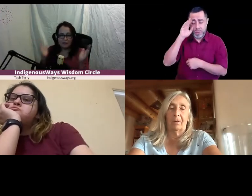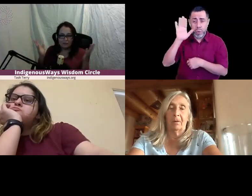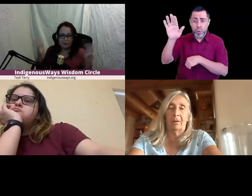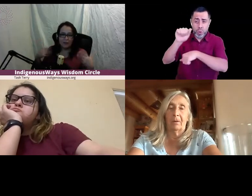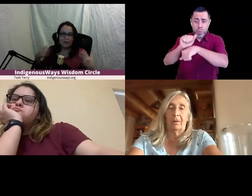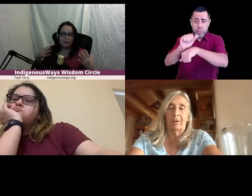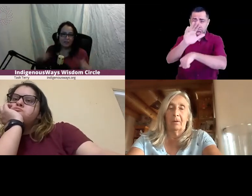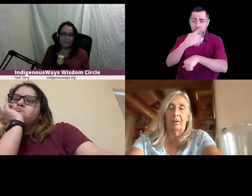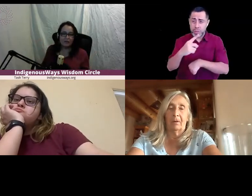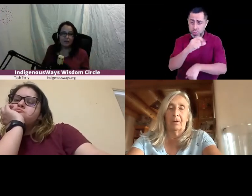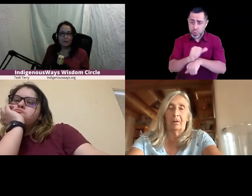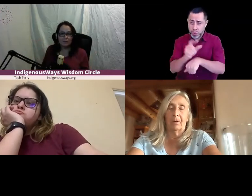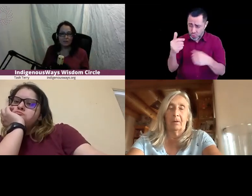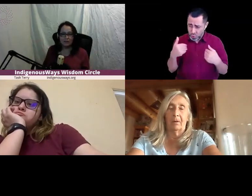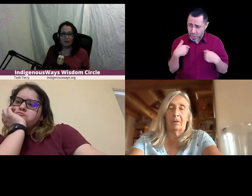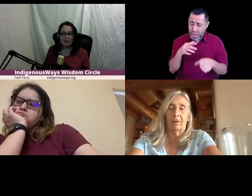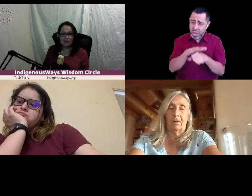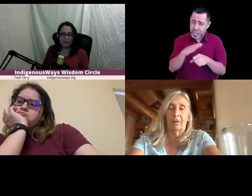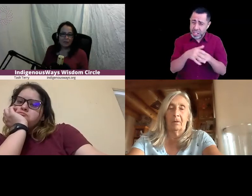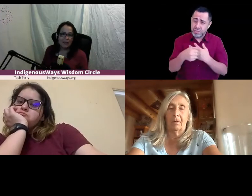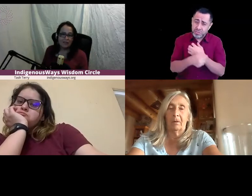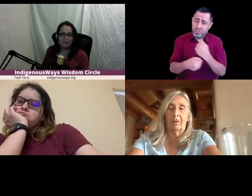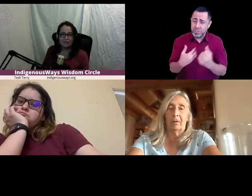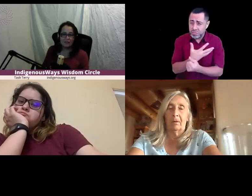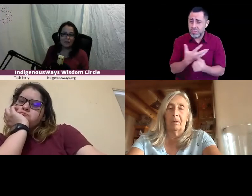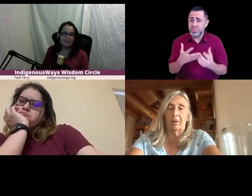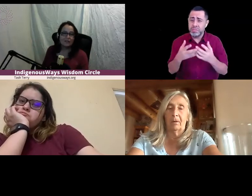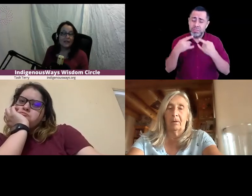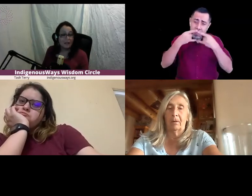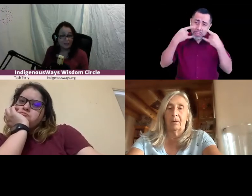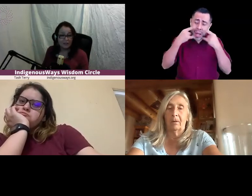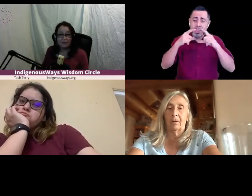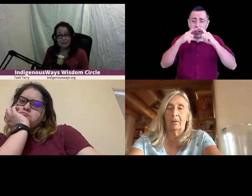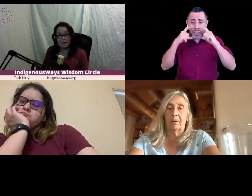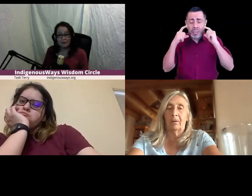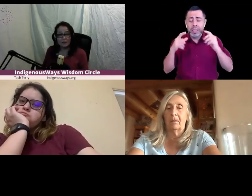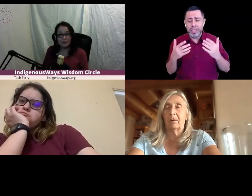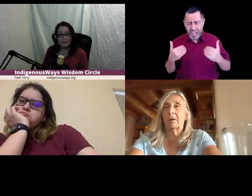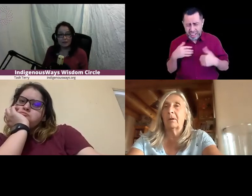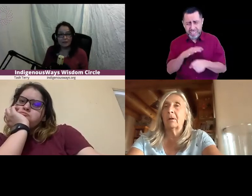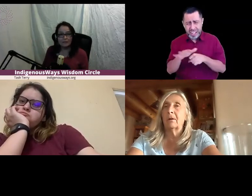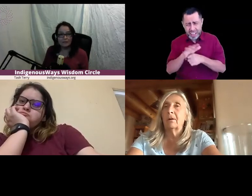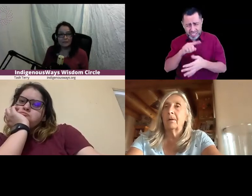enough protective equipment, i.e. masks and gloves and that kind of stuff?